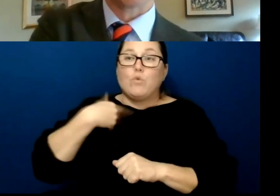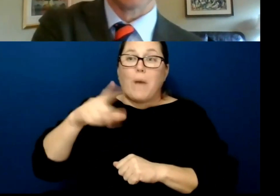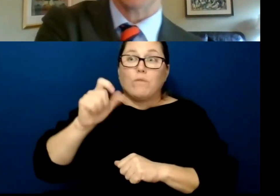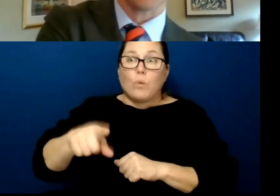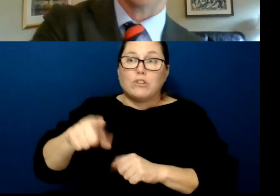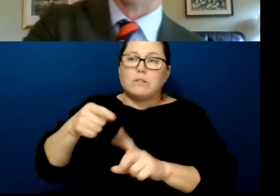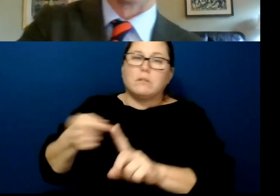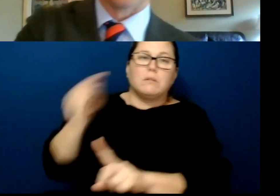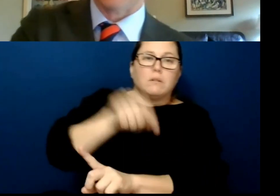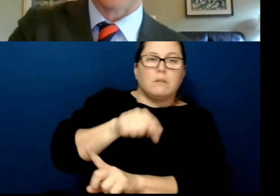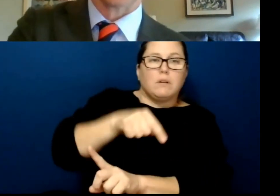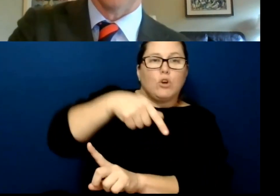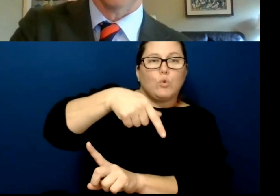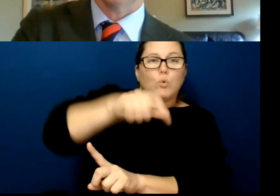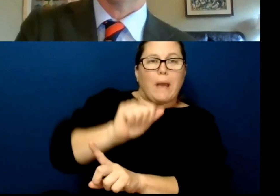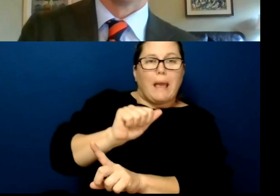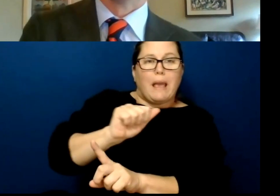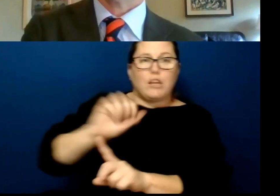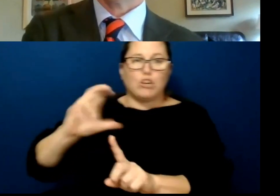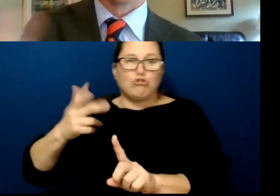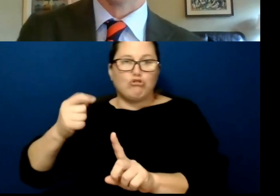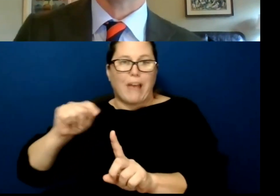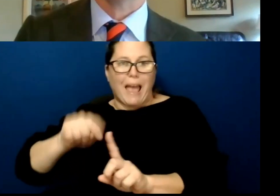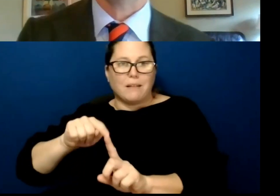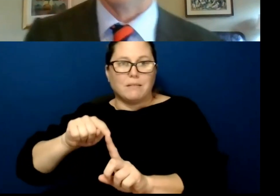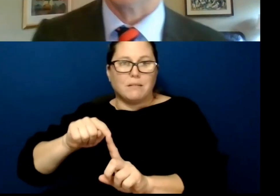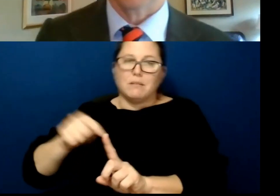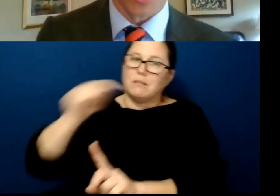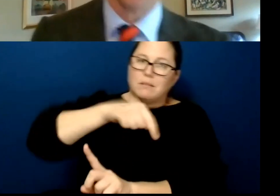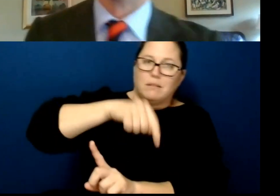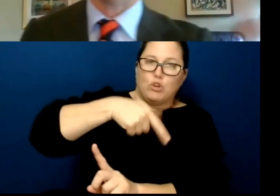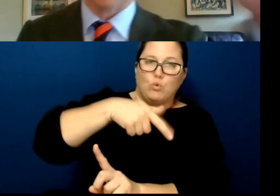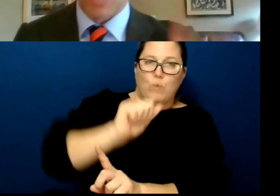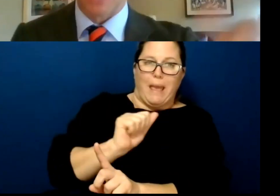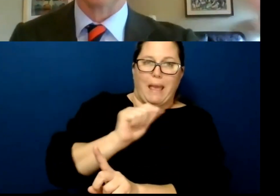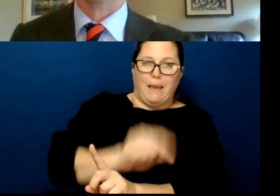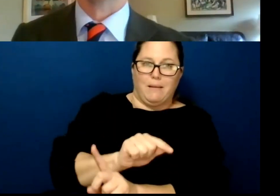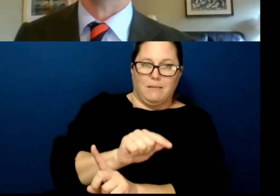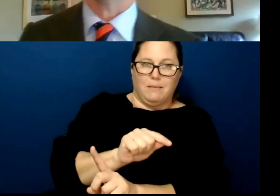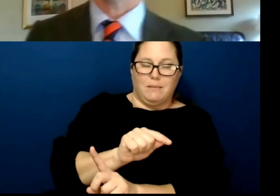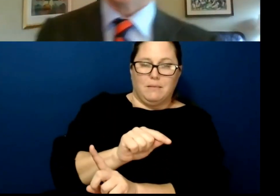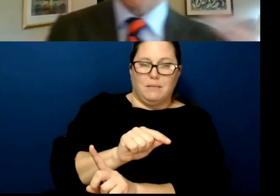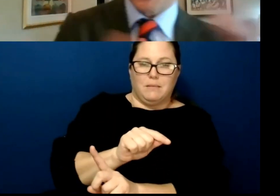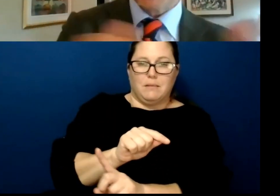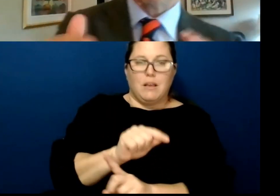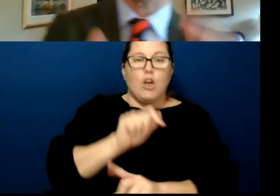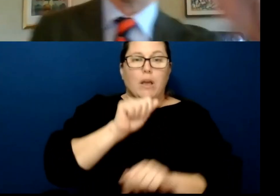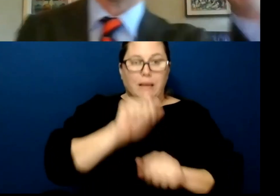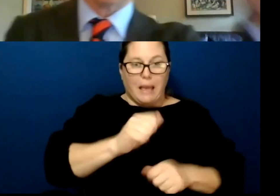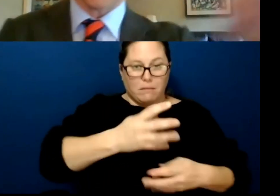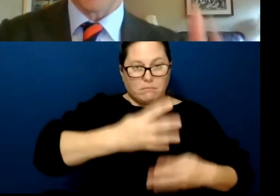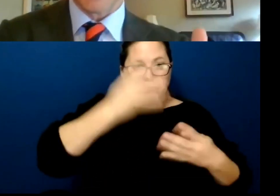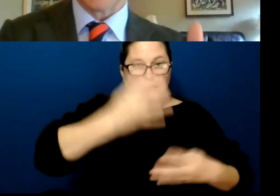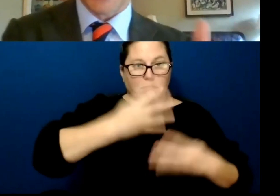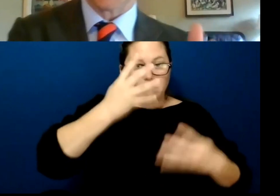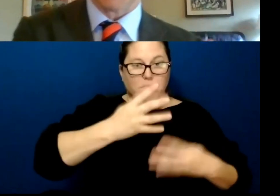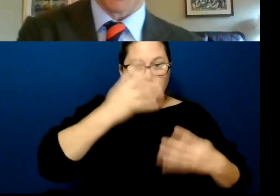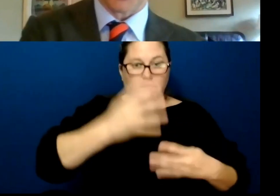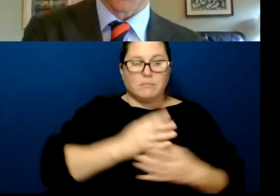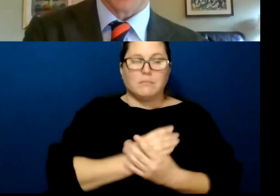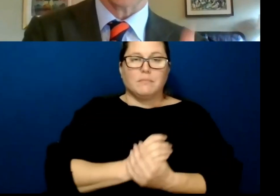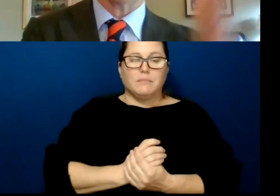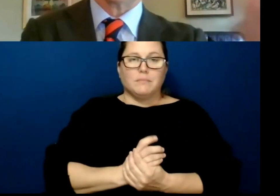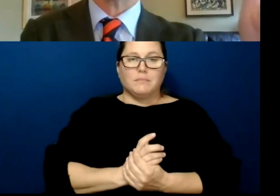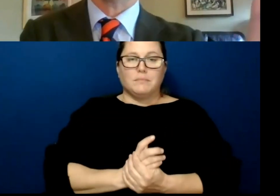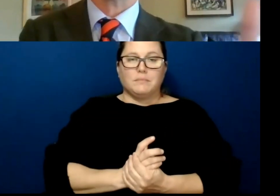okay? Please put them in the Q&A or we can't ask them. It goes too fast. So Q&A and we can go through. I'm going to sift through questions while our guests answer